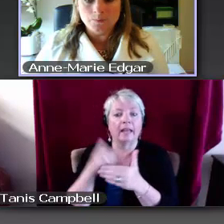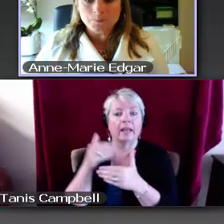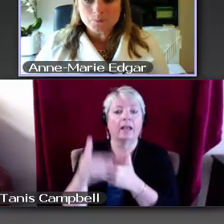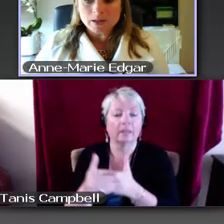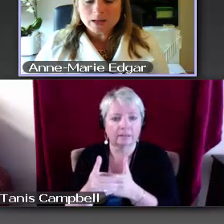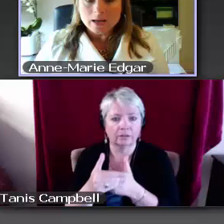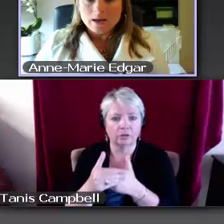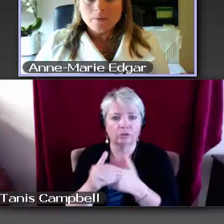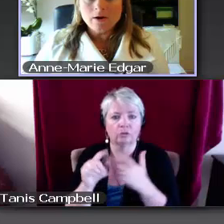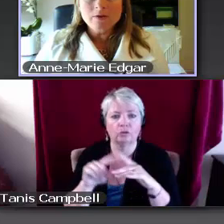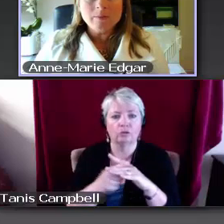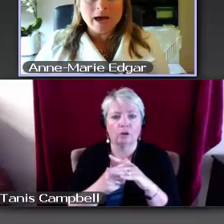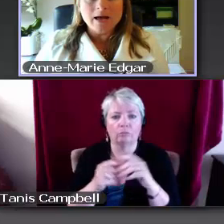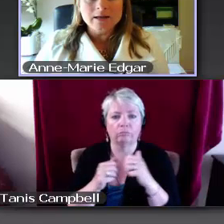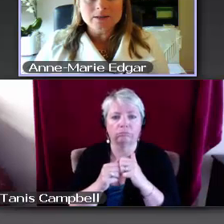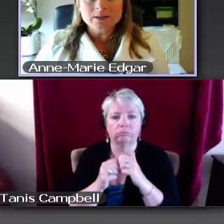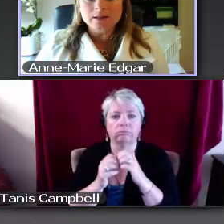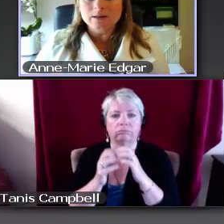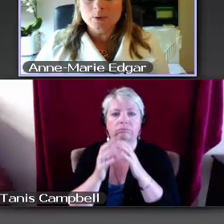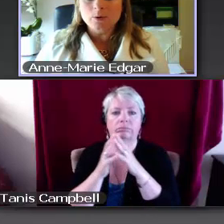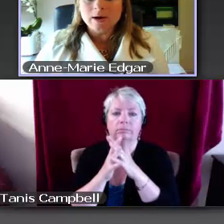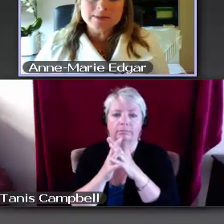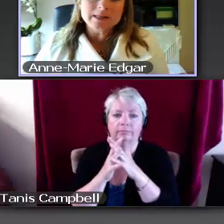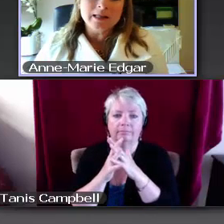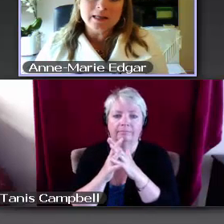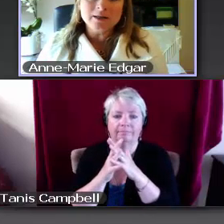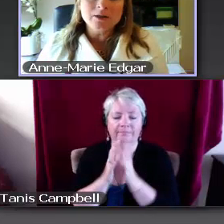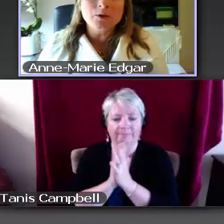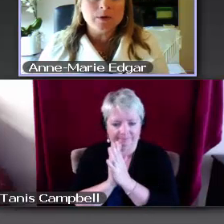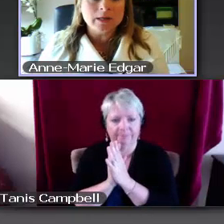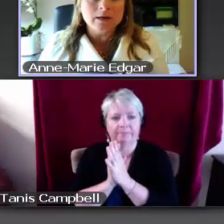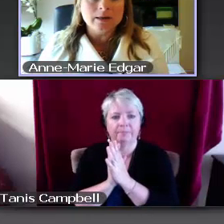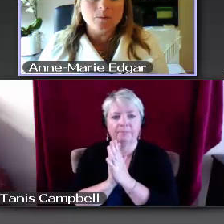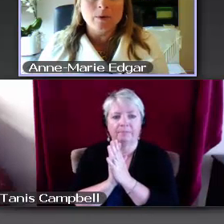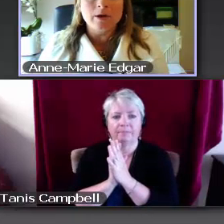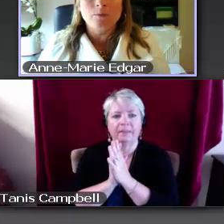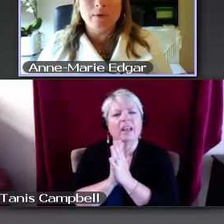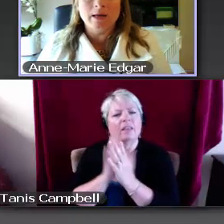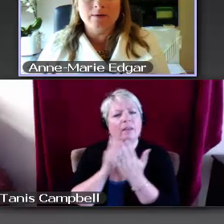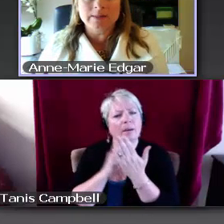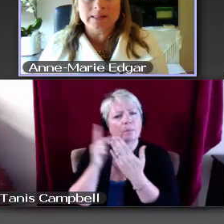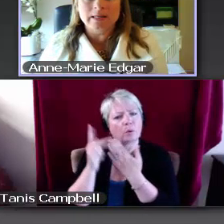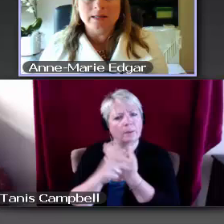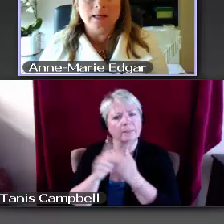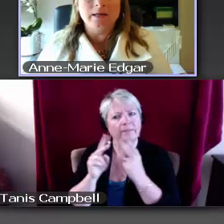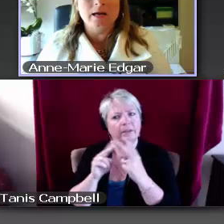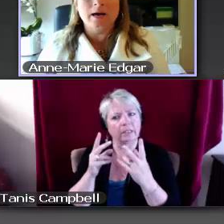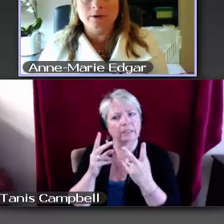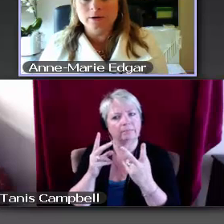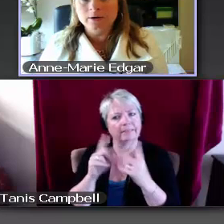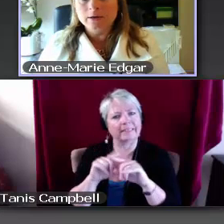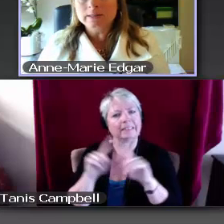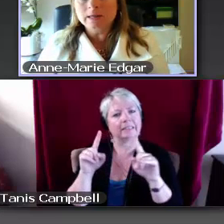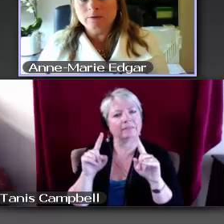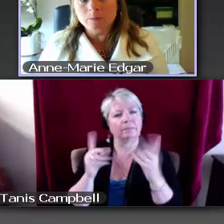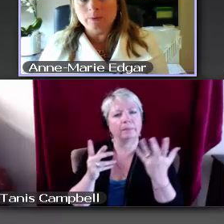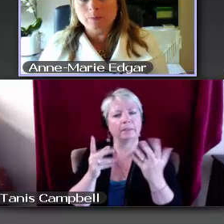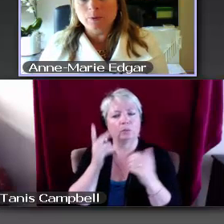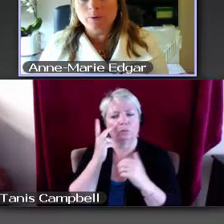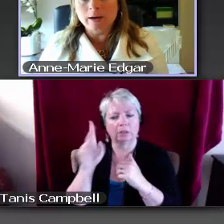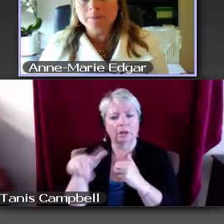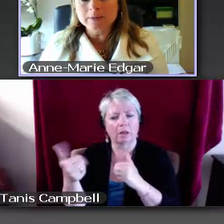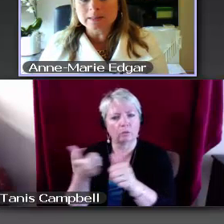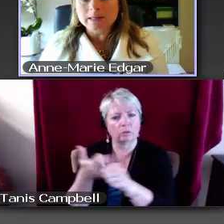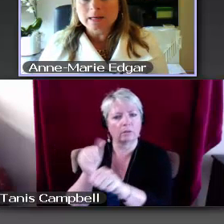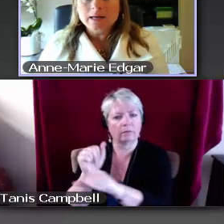phase. So right off the bat, the program is a little unique than what you may have seen in other